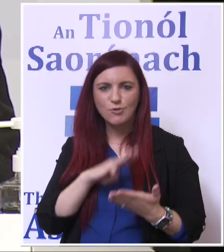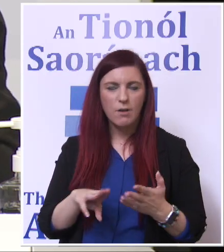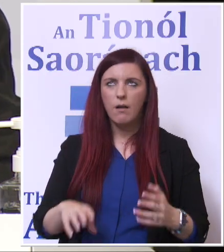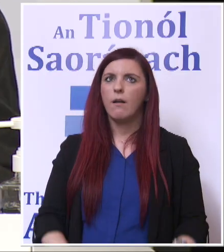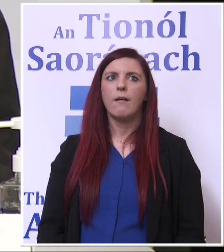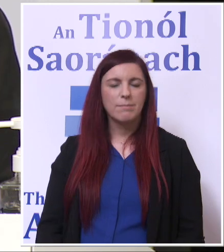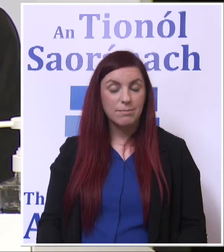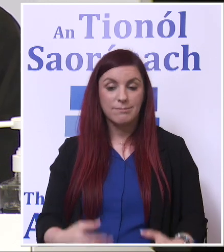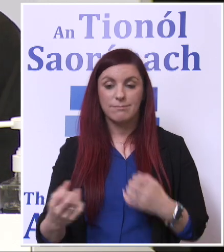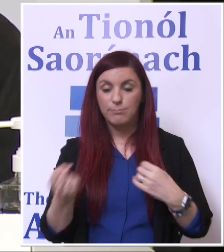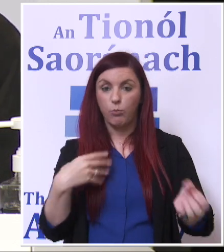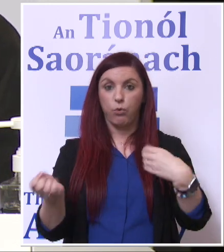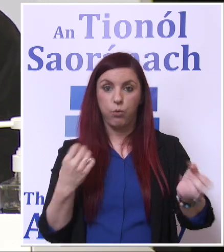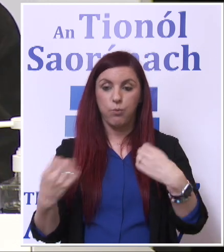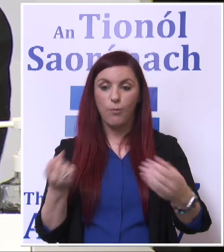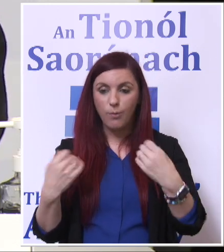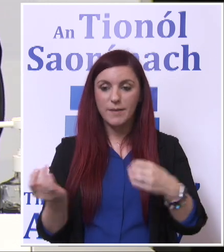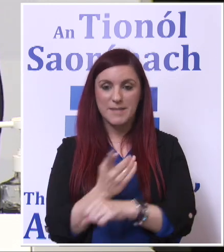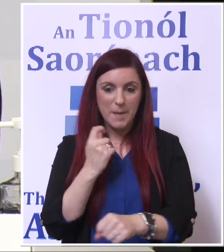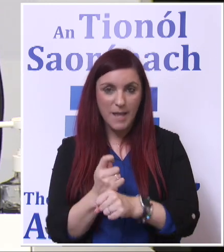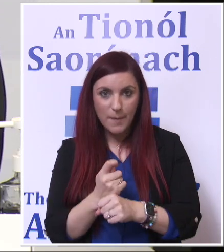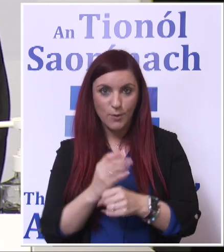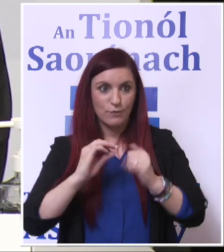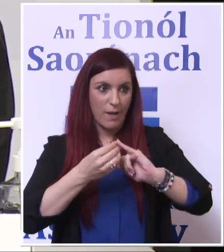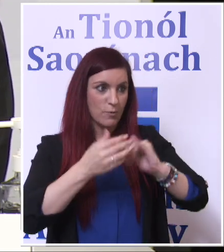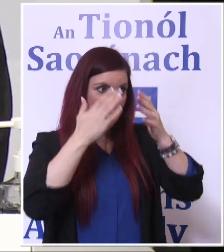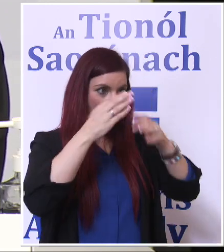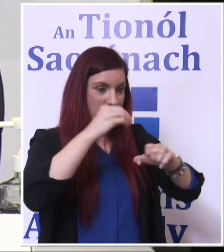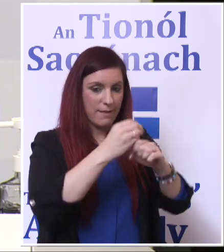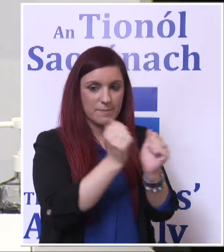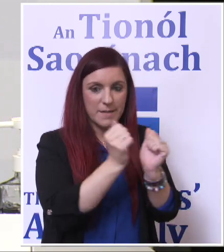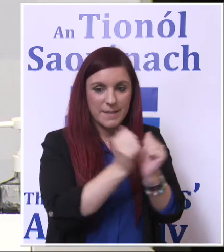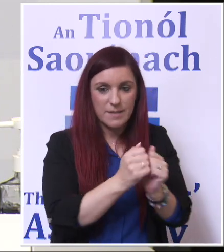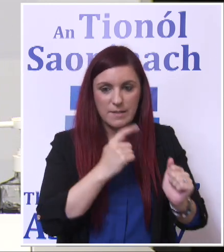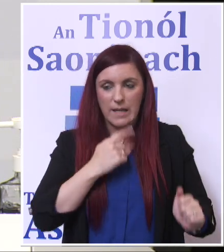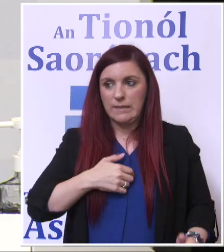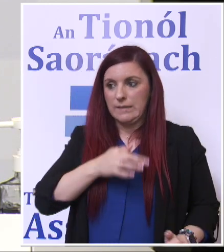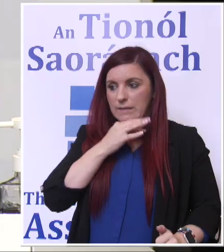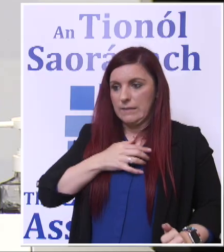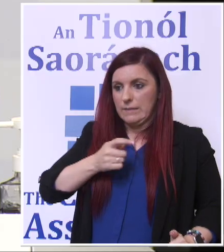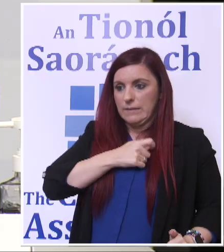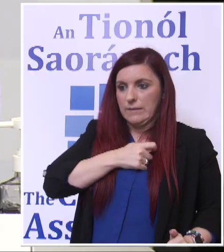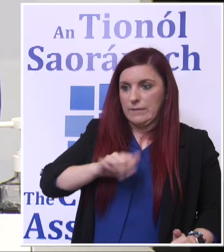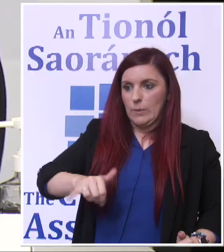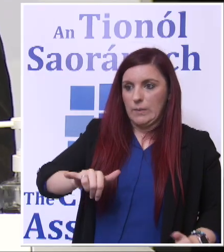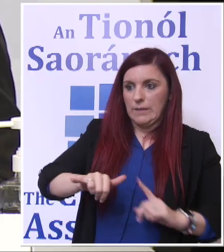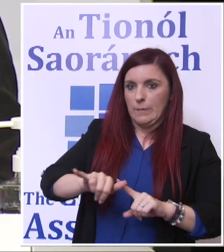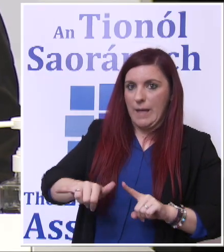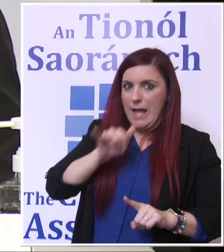are all, you've been bombarded with them, whether you're there to answer your phone or not, because as a councillor, and